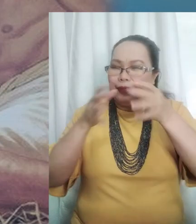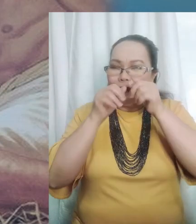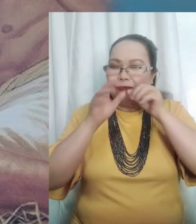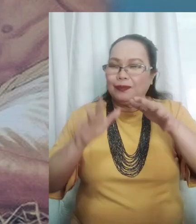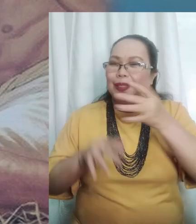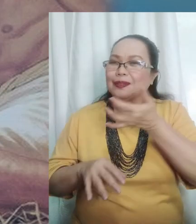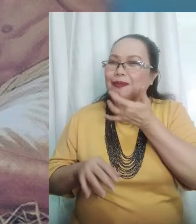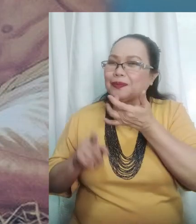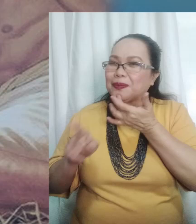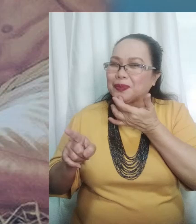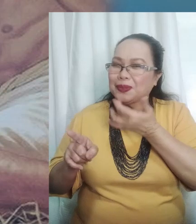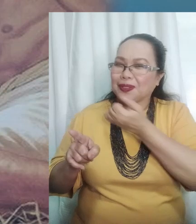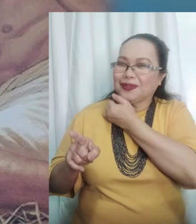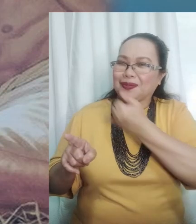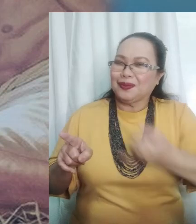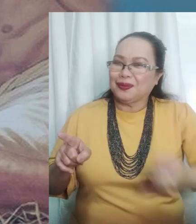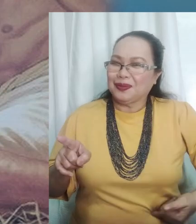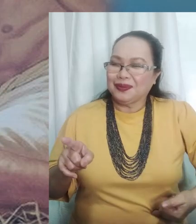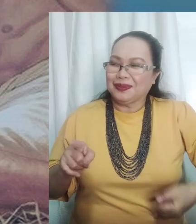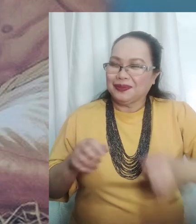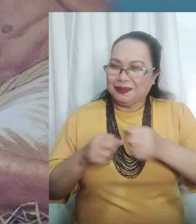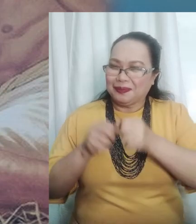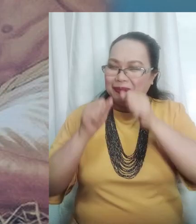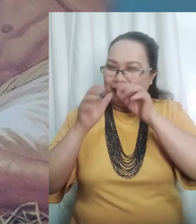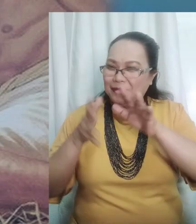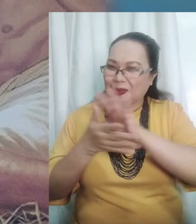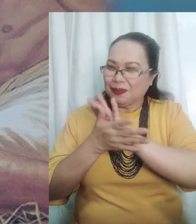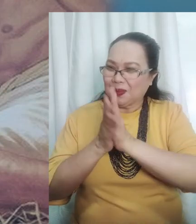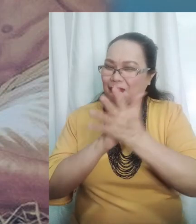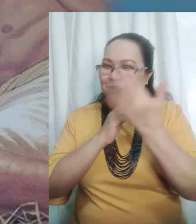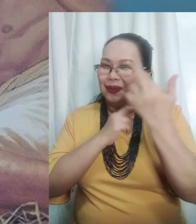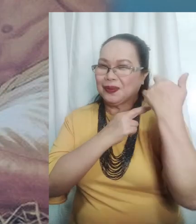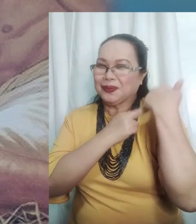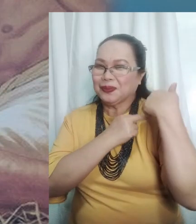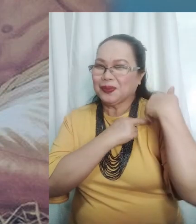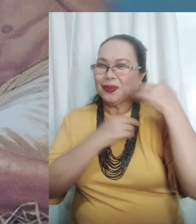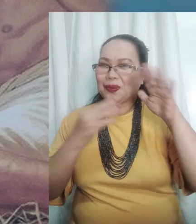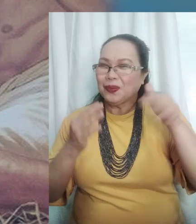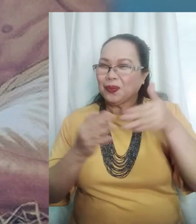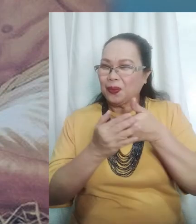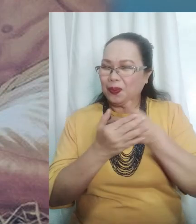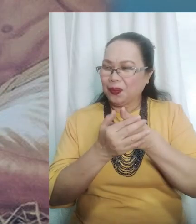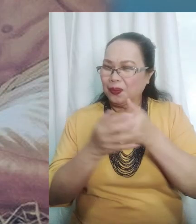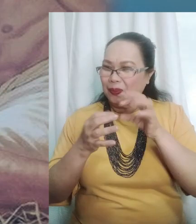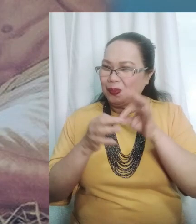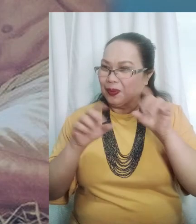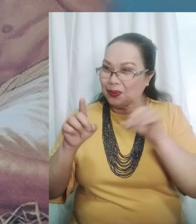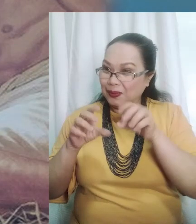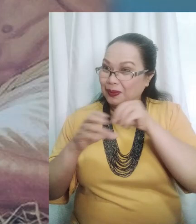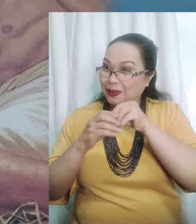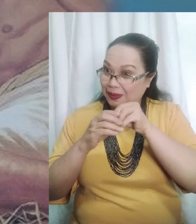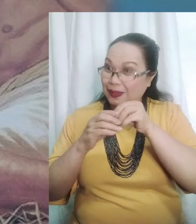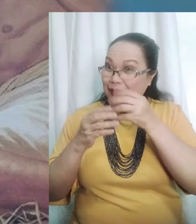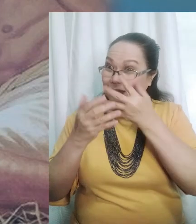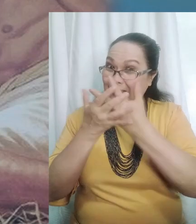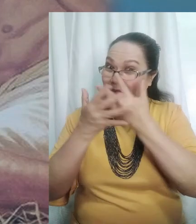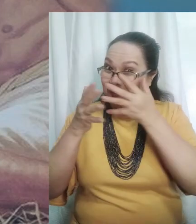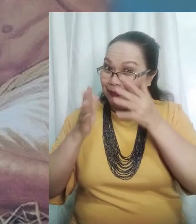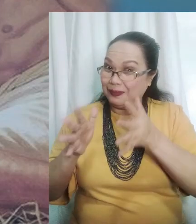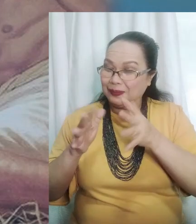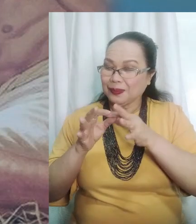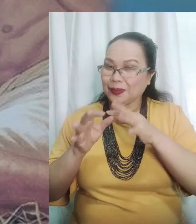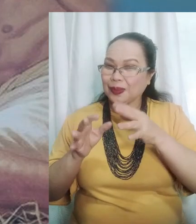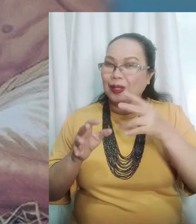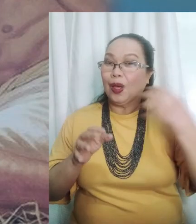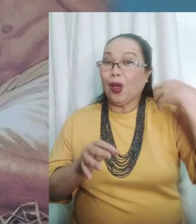all those he held in prison, and he was made responsible for all that was done there. The warden paid